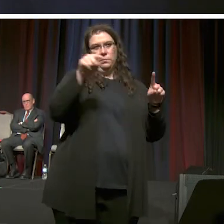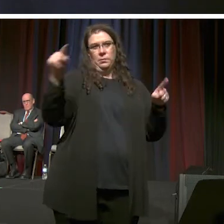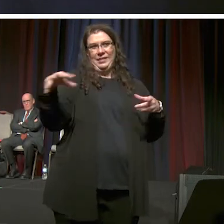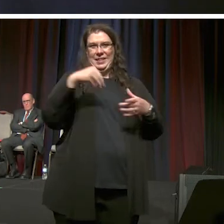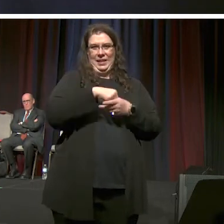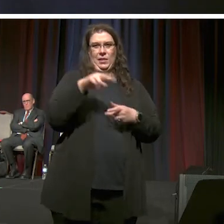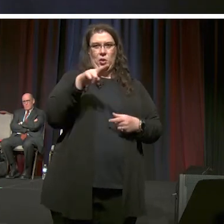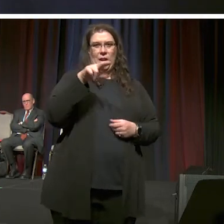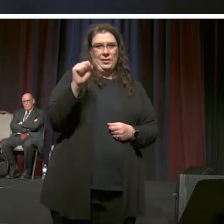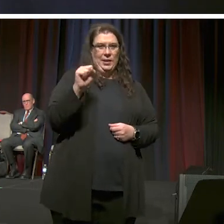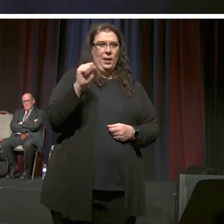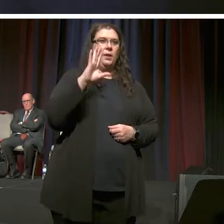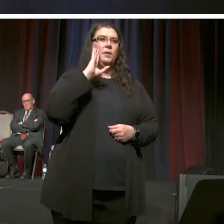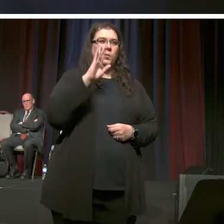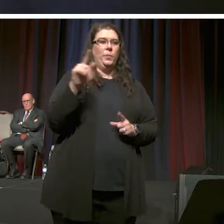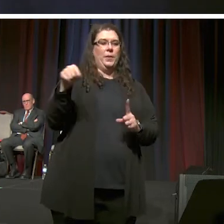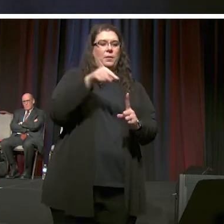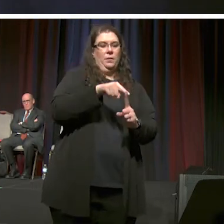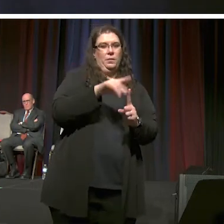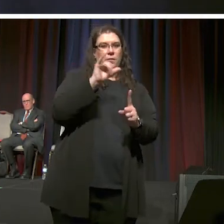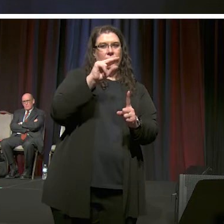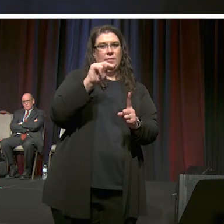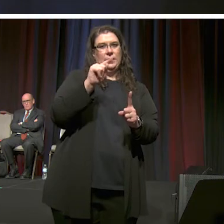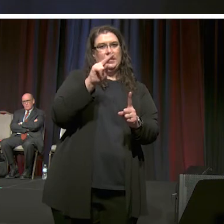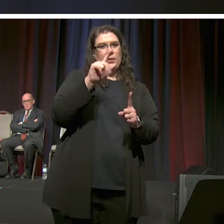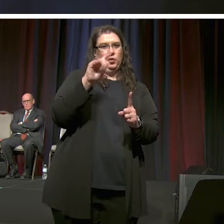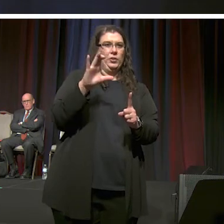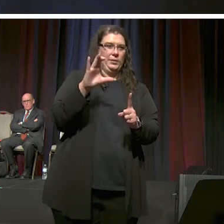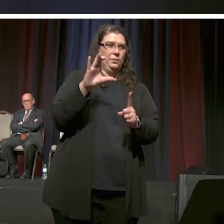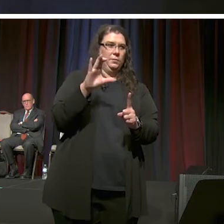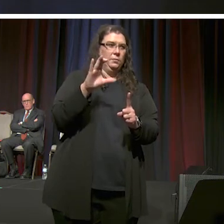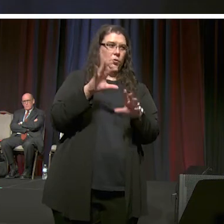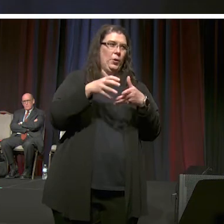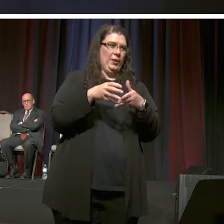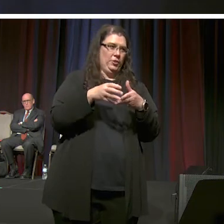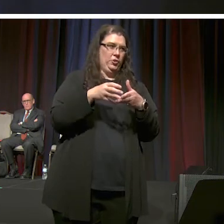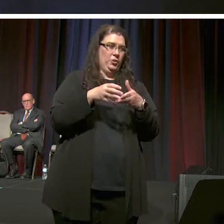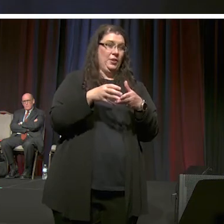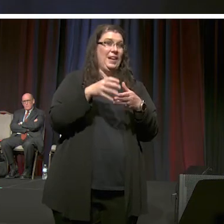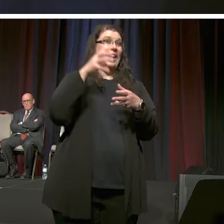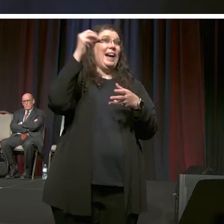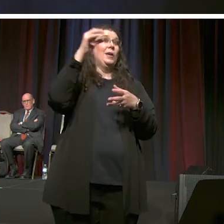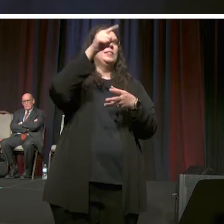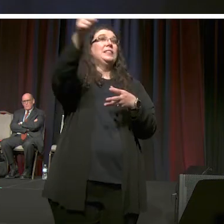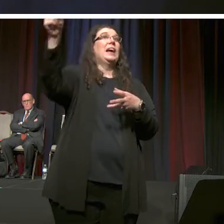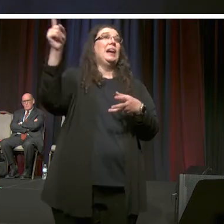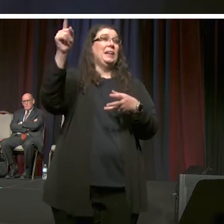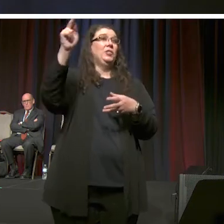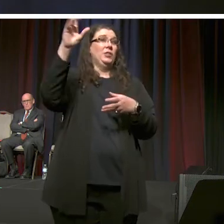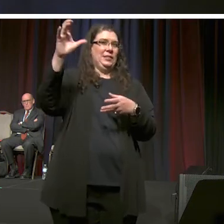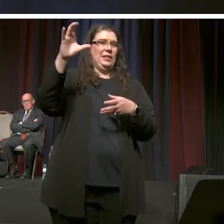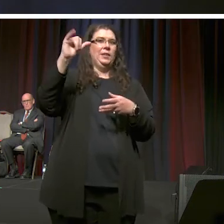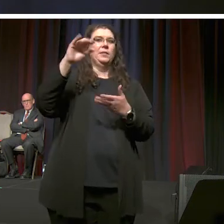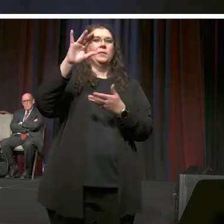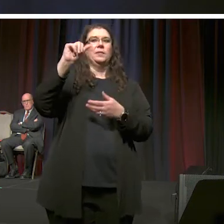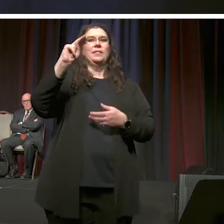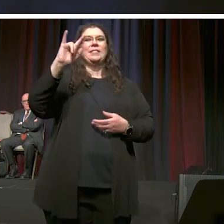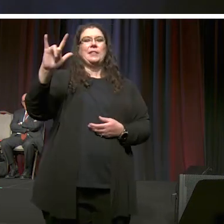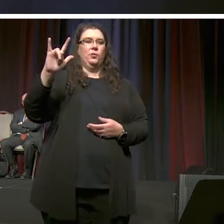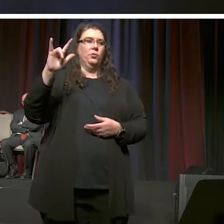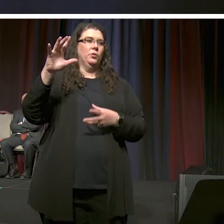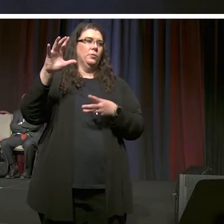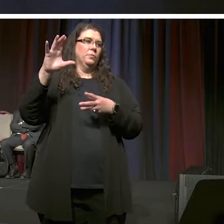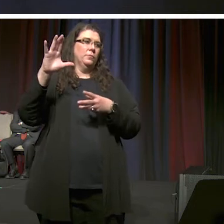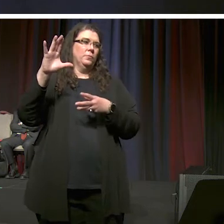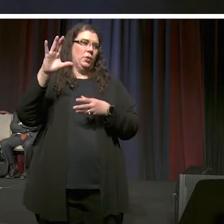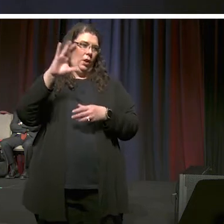States would be into that centrist branch. Outside of the United States, in our central conferences, it'd be in that